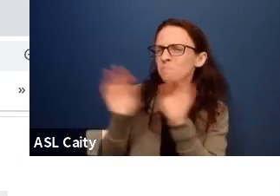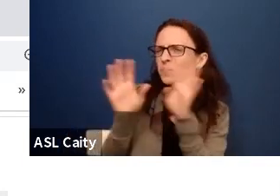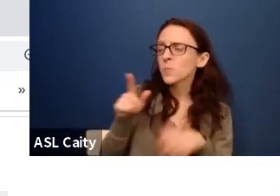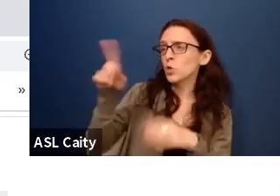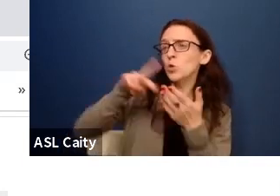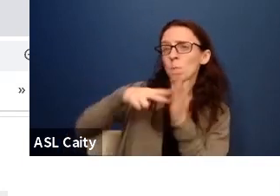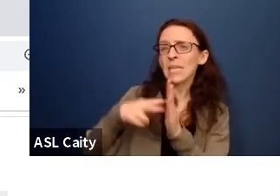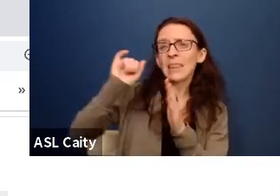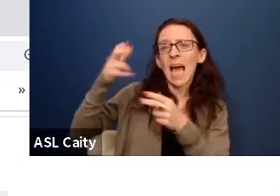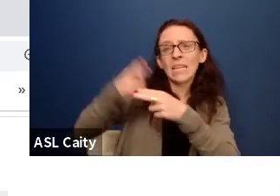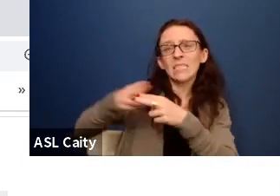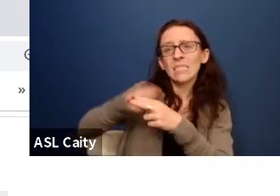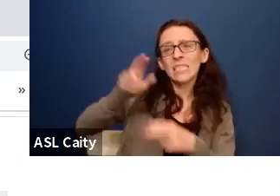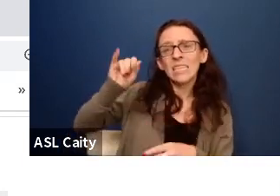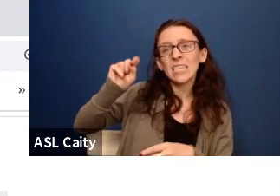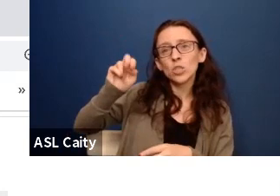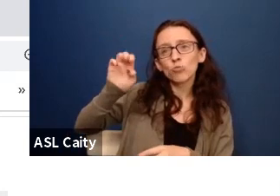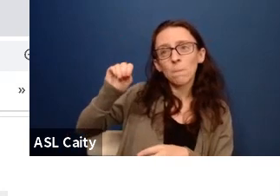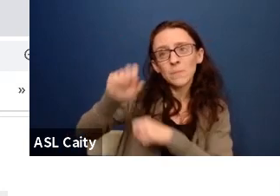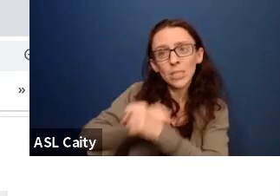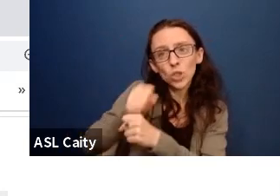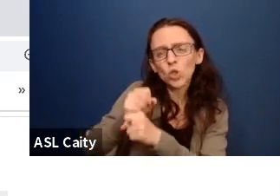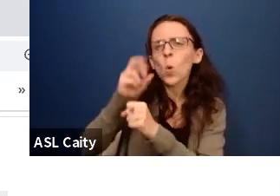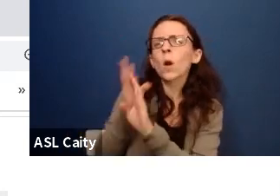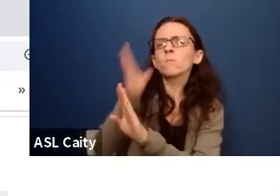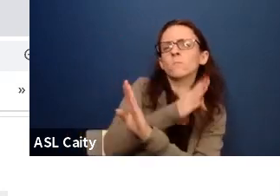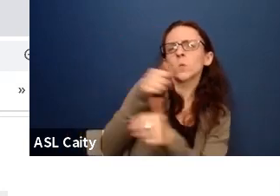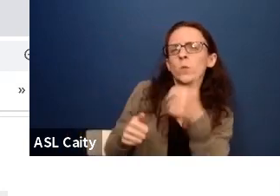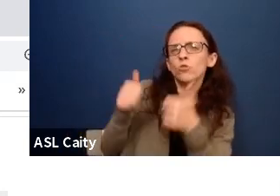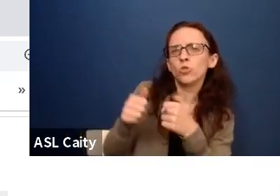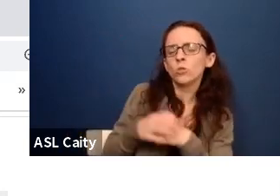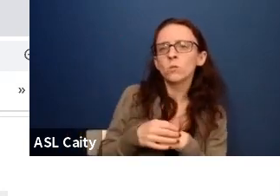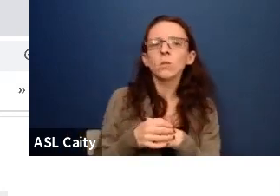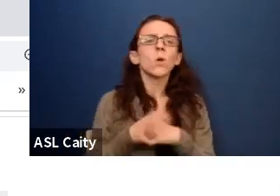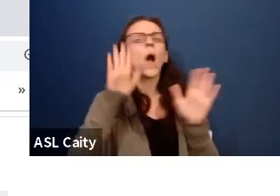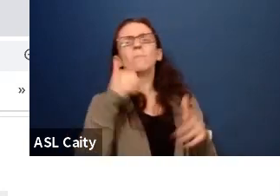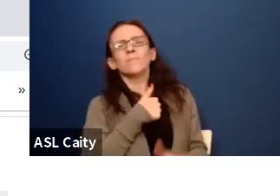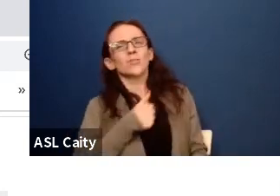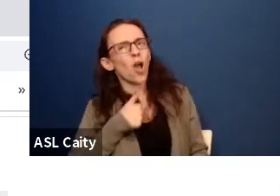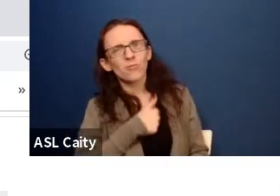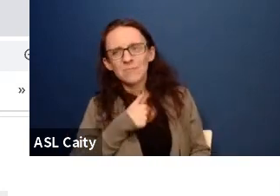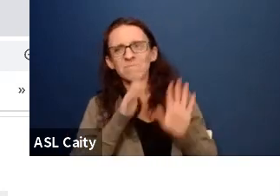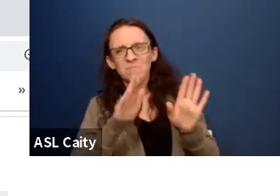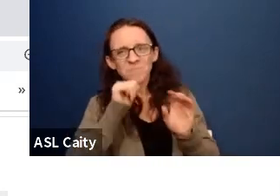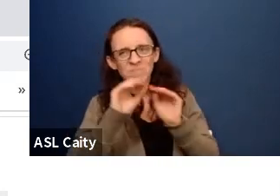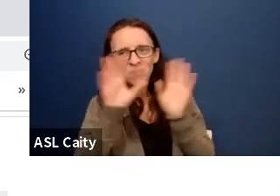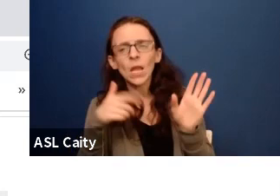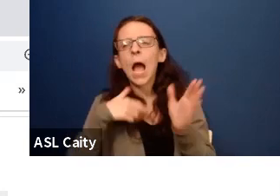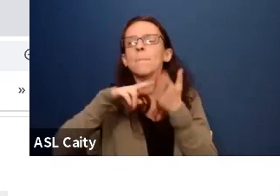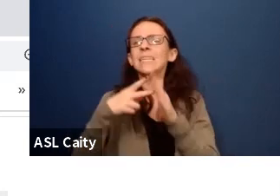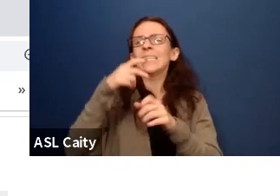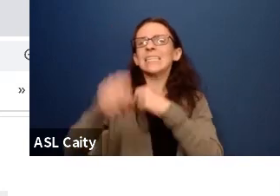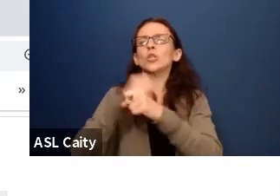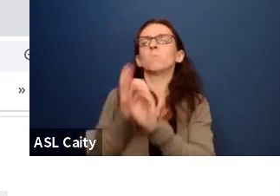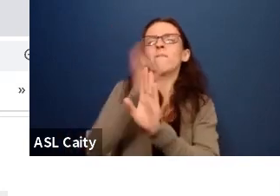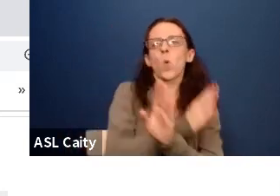interim year or Yes. the prior year? I'm sorry, I was referring to the prior year because that